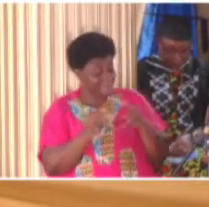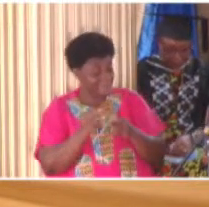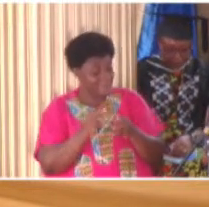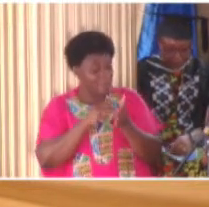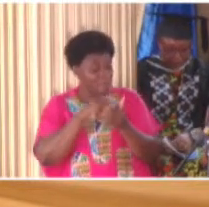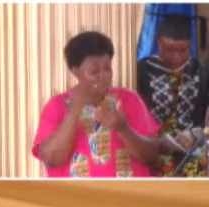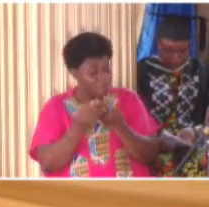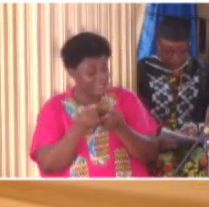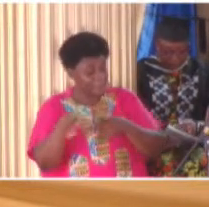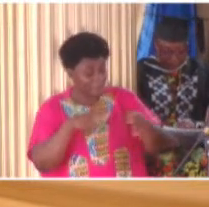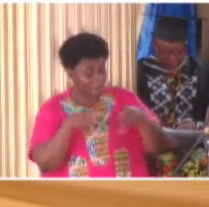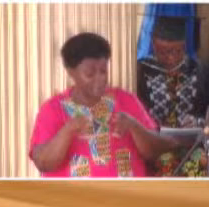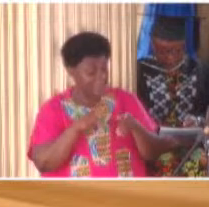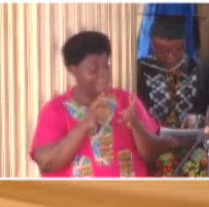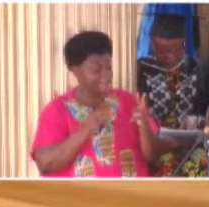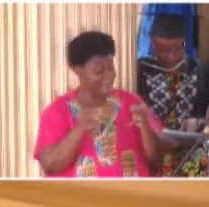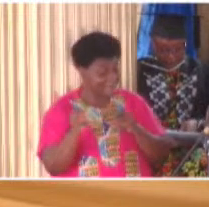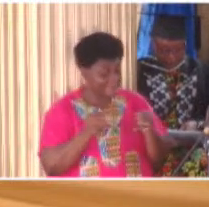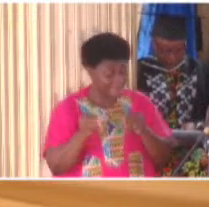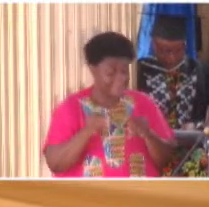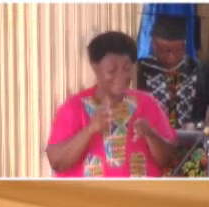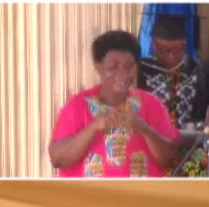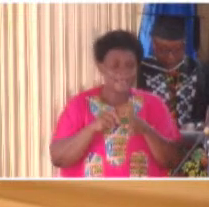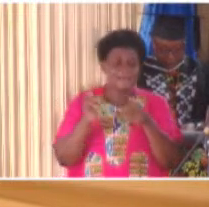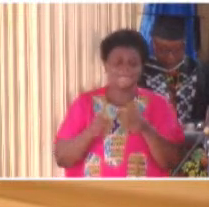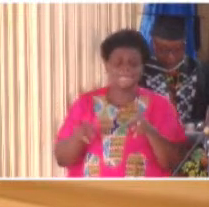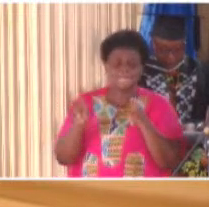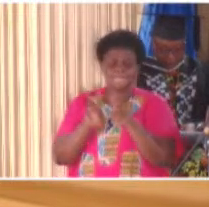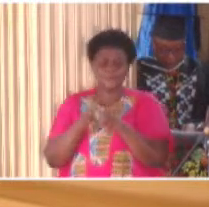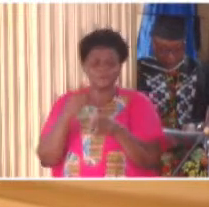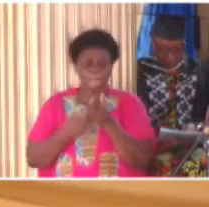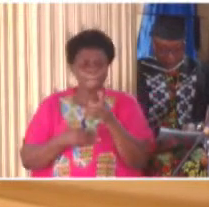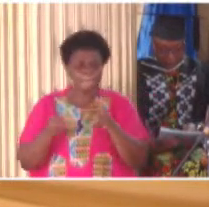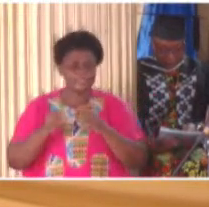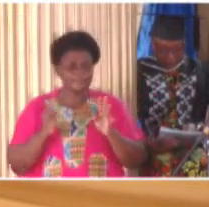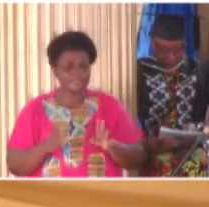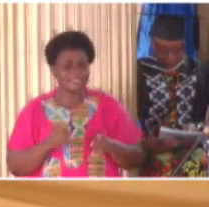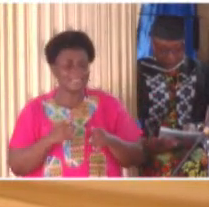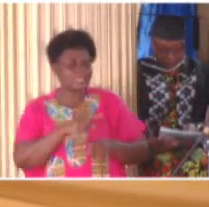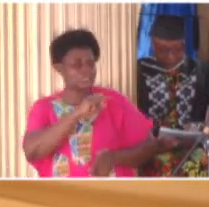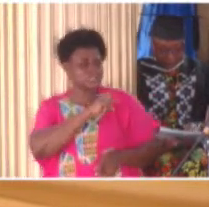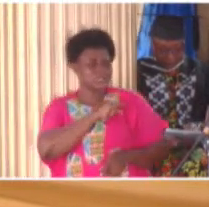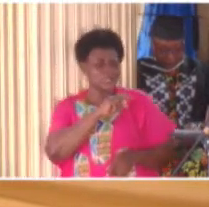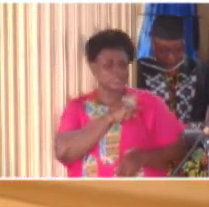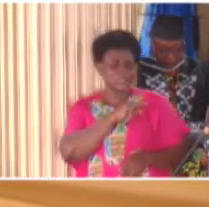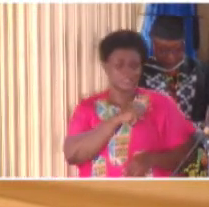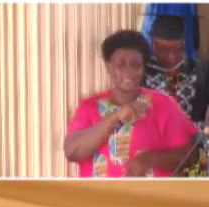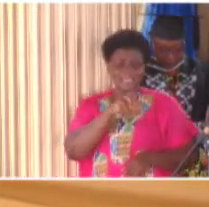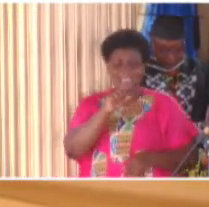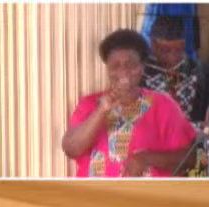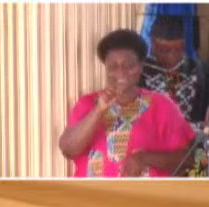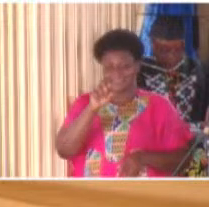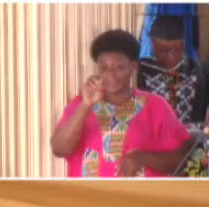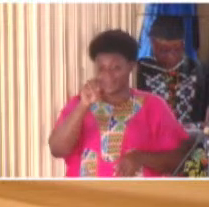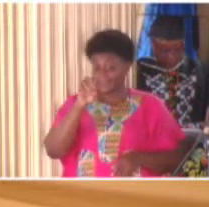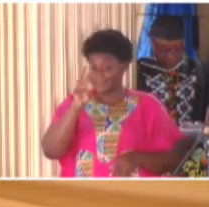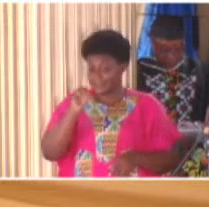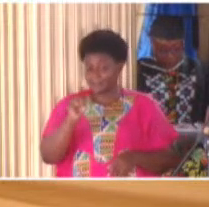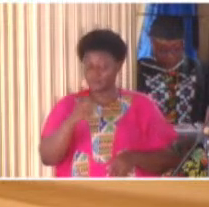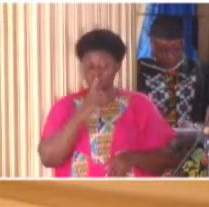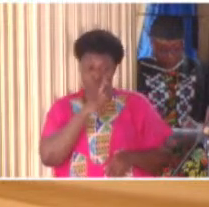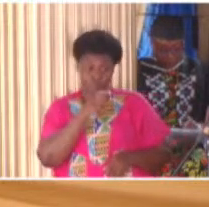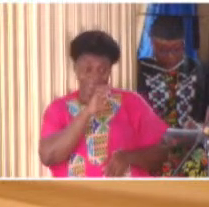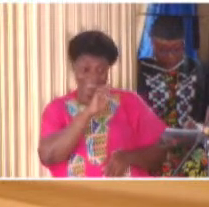project performance management, and value management, and gender in STEM. Enyonam has been